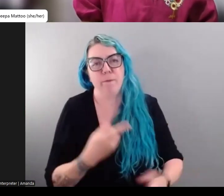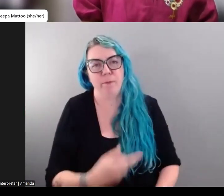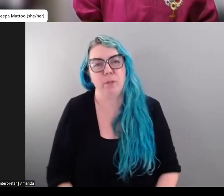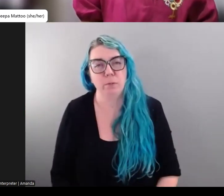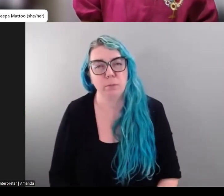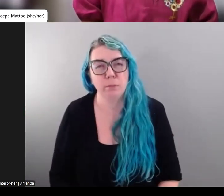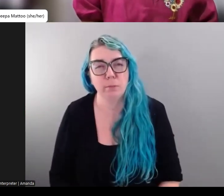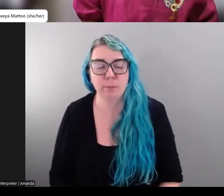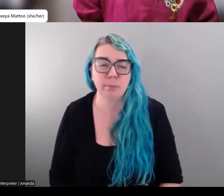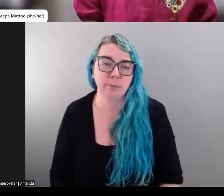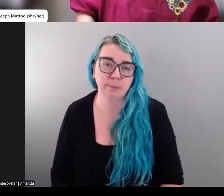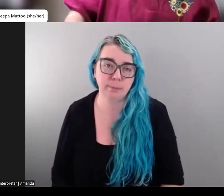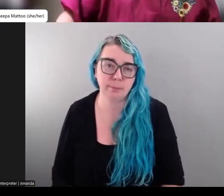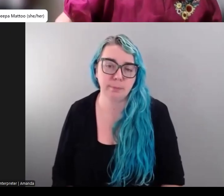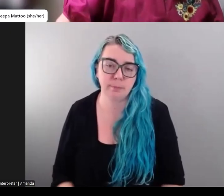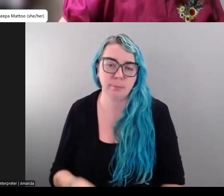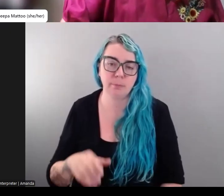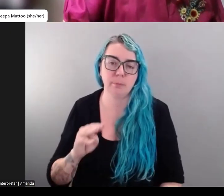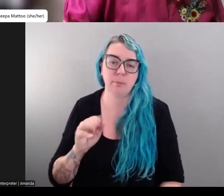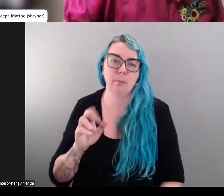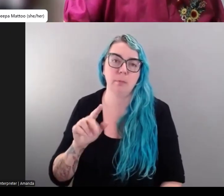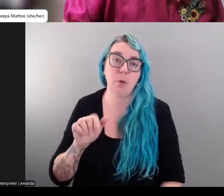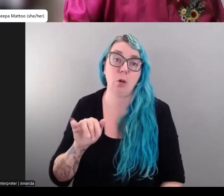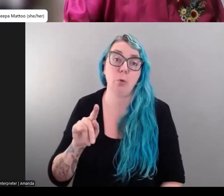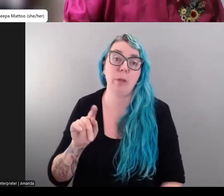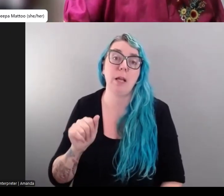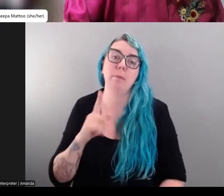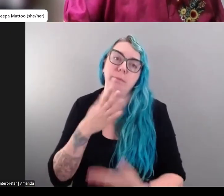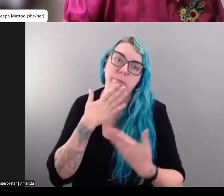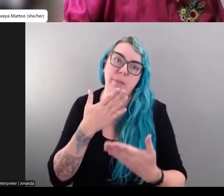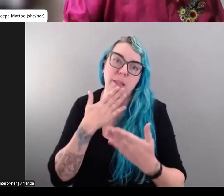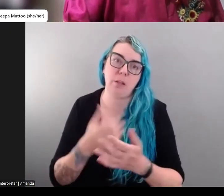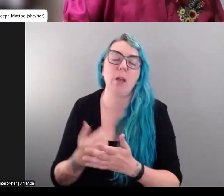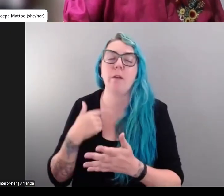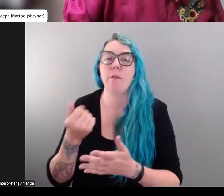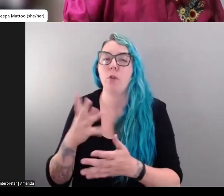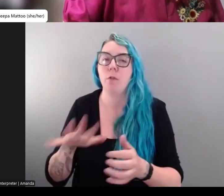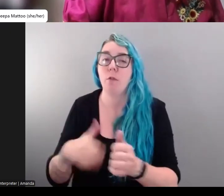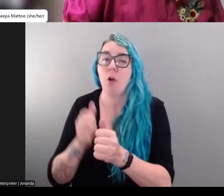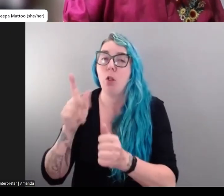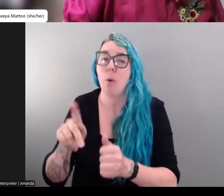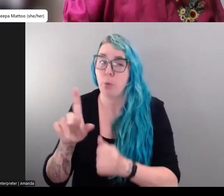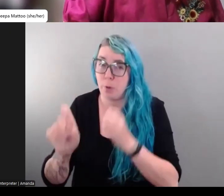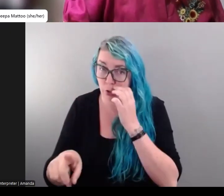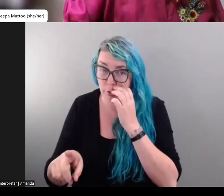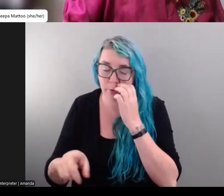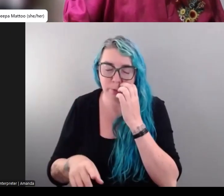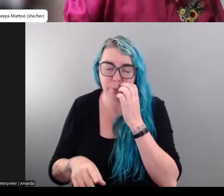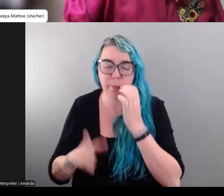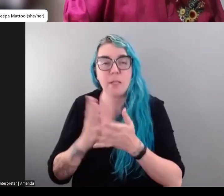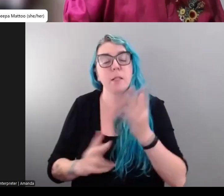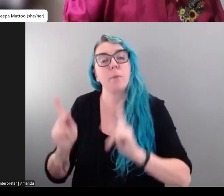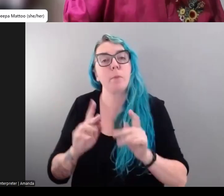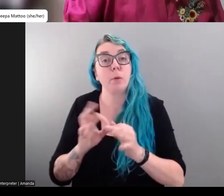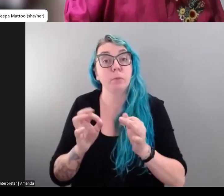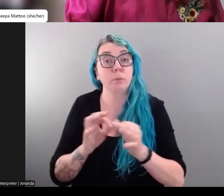some clarity and some follow-up questions. So um some people are saying it's imagining using this tool,